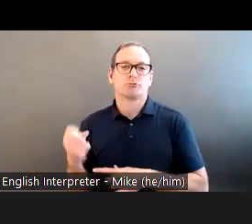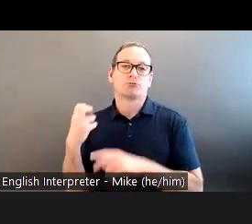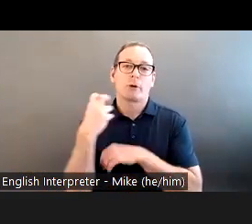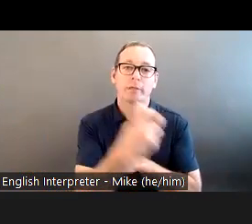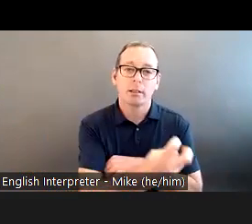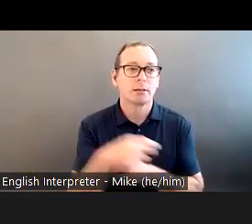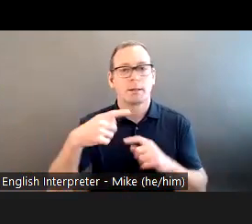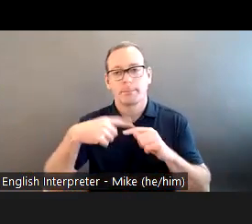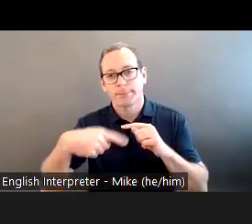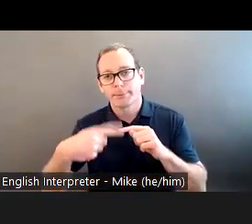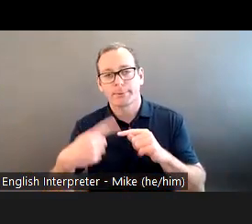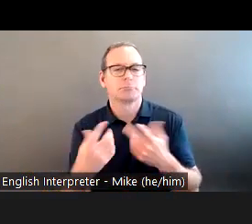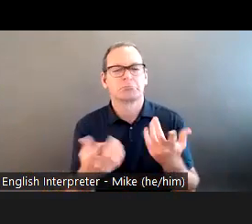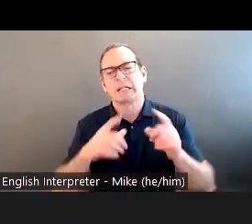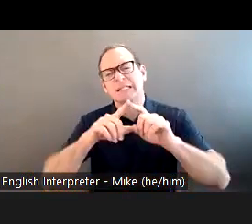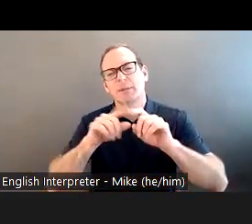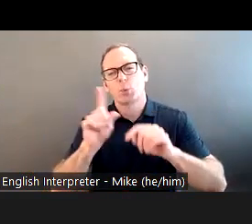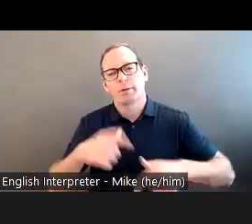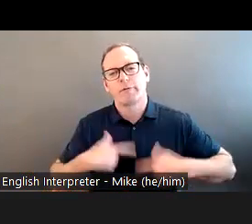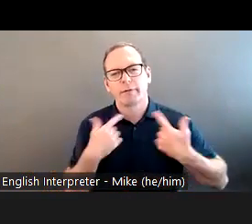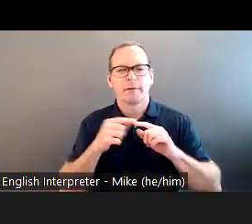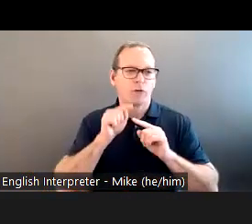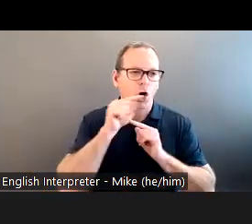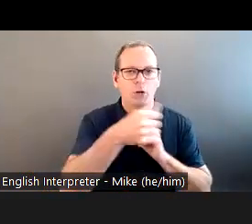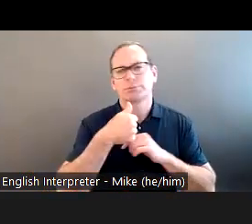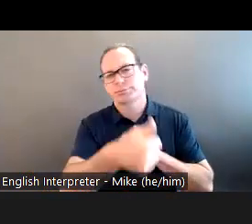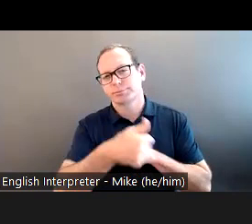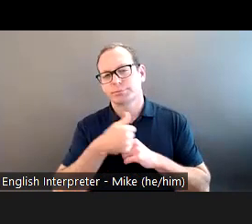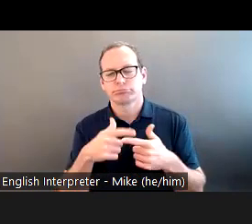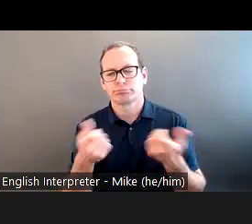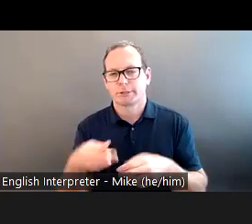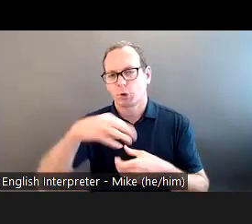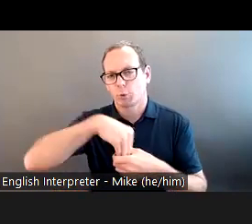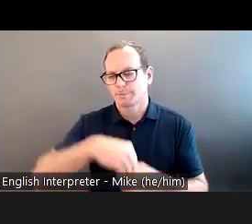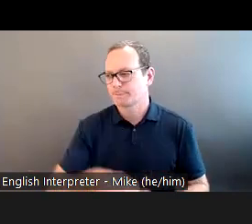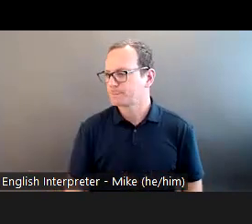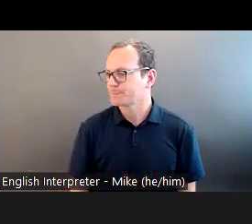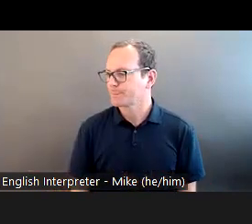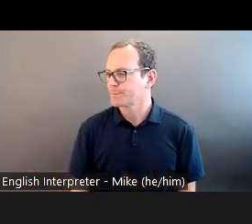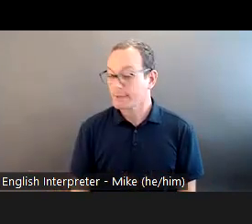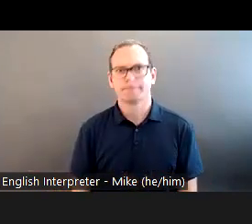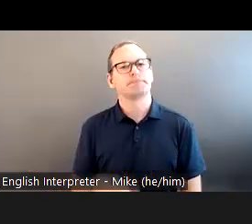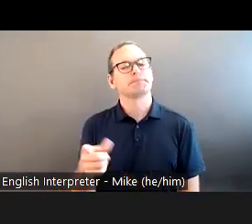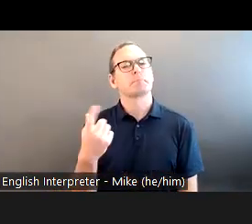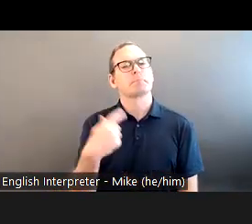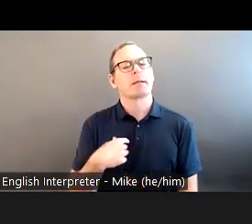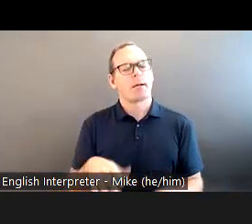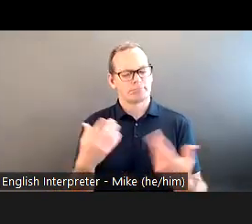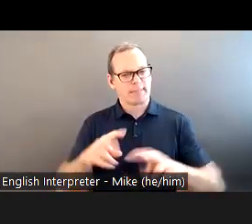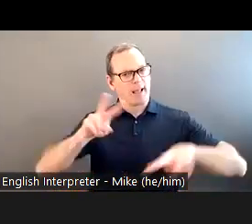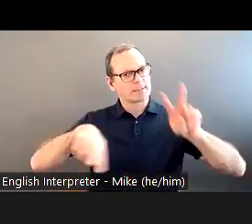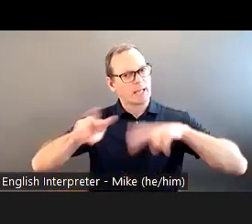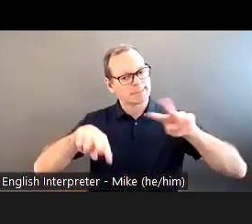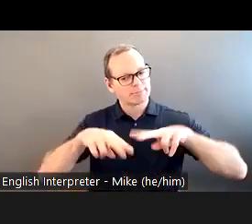the province, that goes. Go ahead. How long does it take? So most capacity assessments by